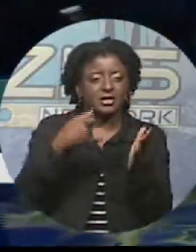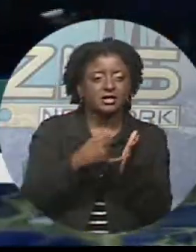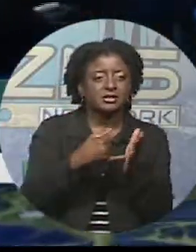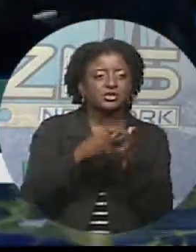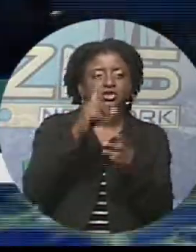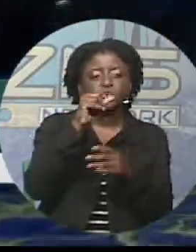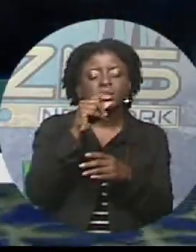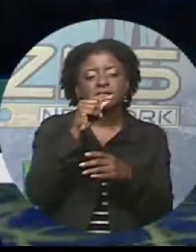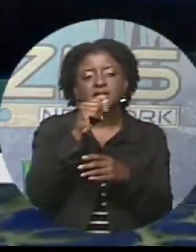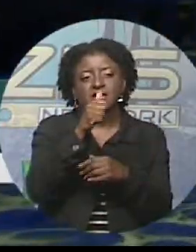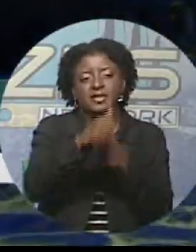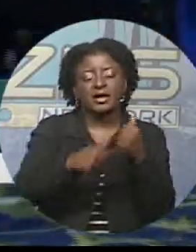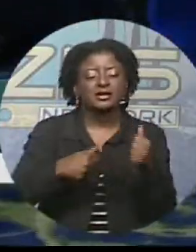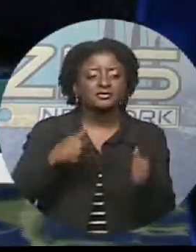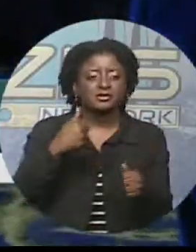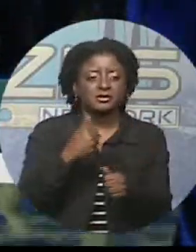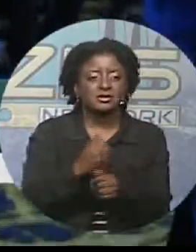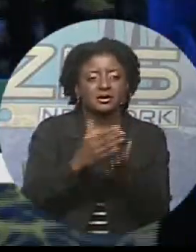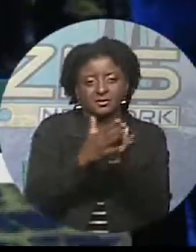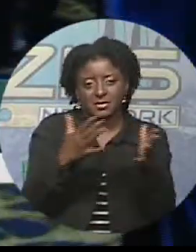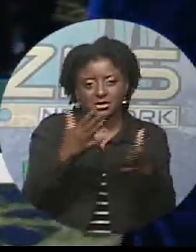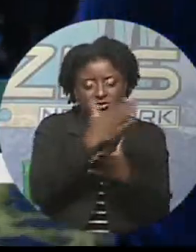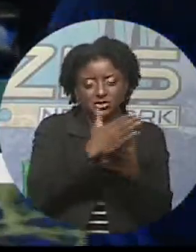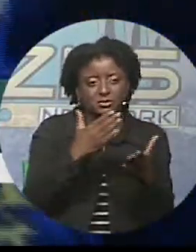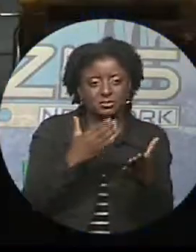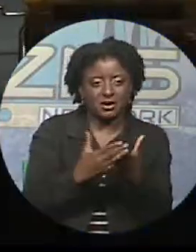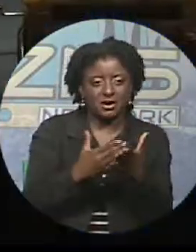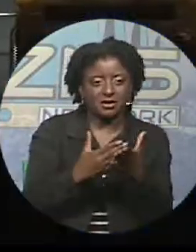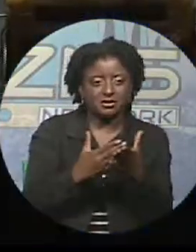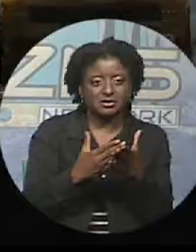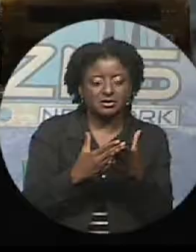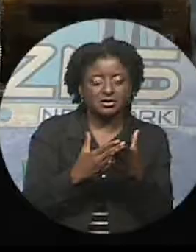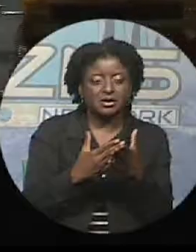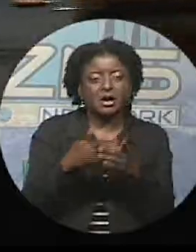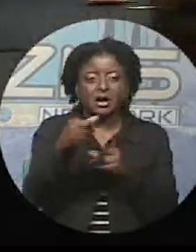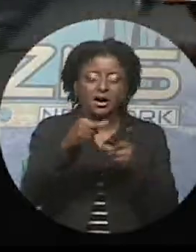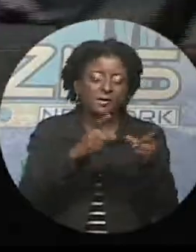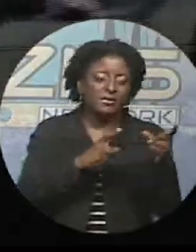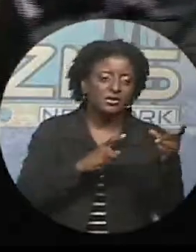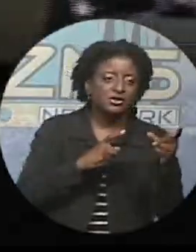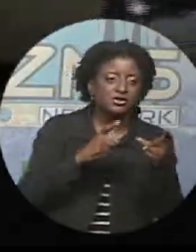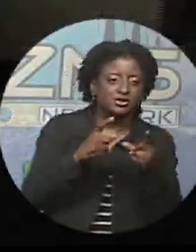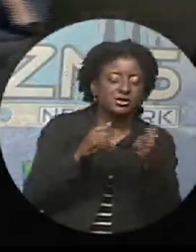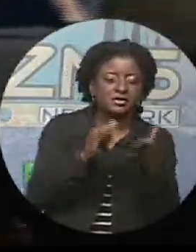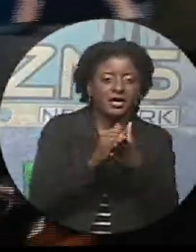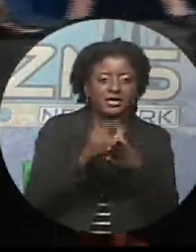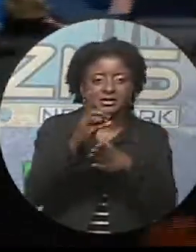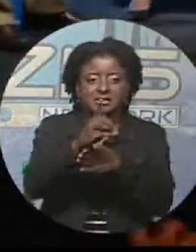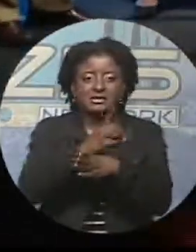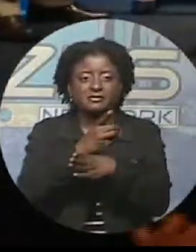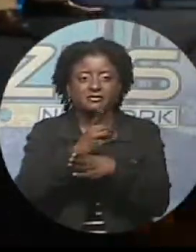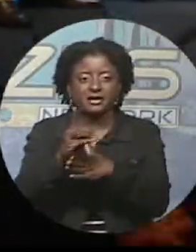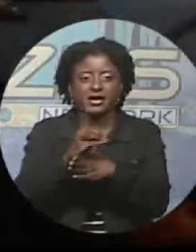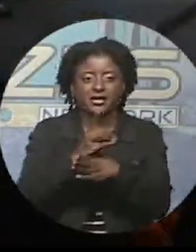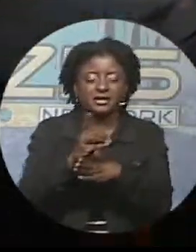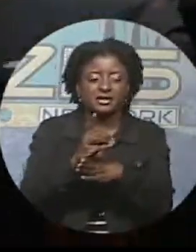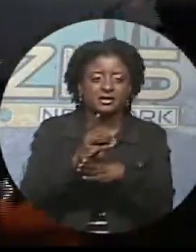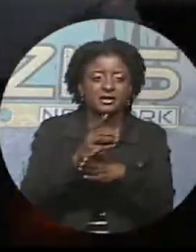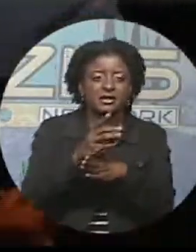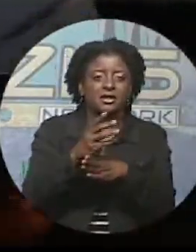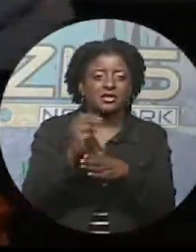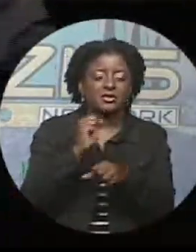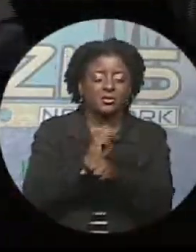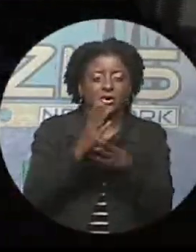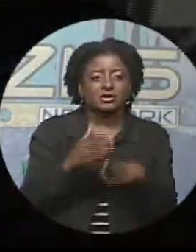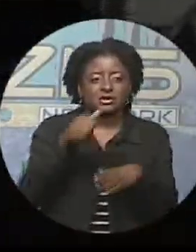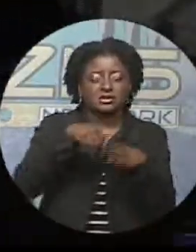anniversary. A major component of the employee pep rally was a competition that divided the hotel into 3 groups, with each having